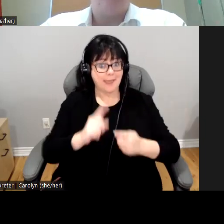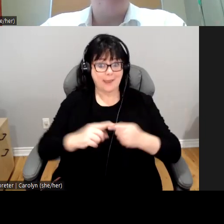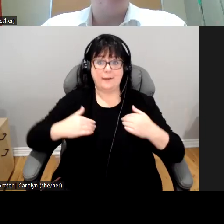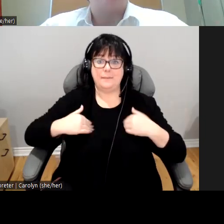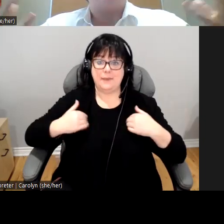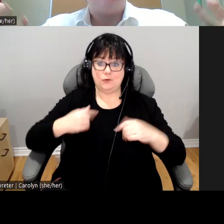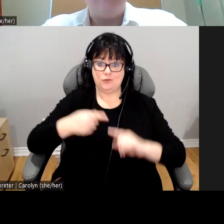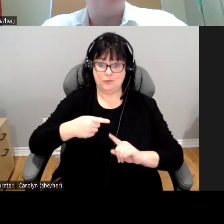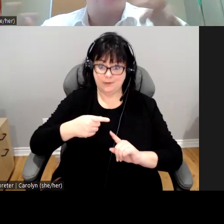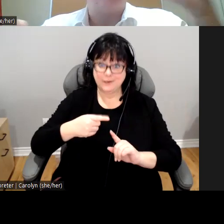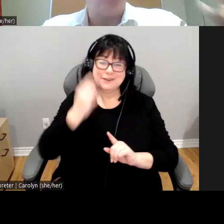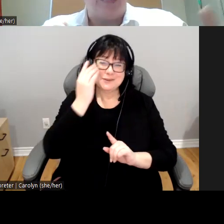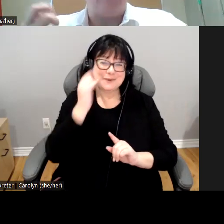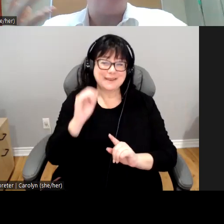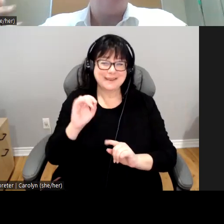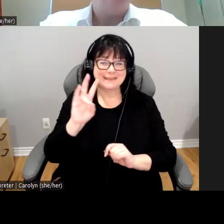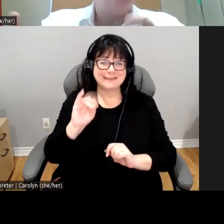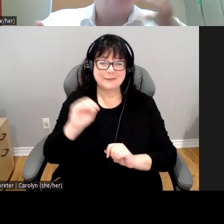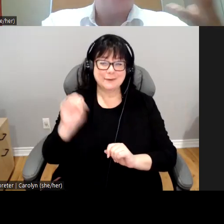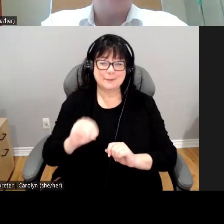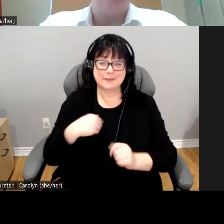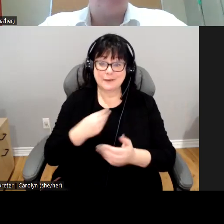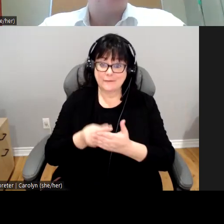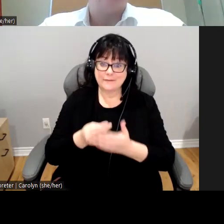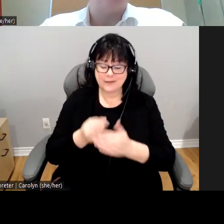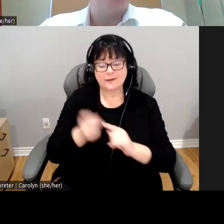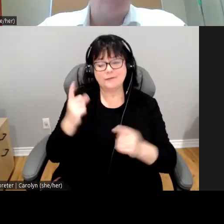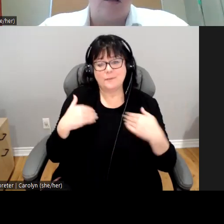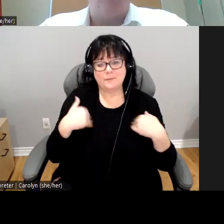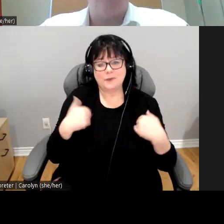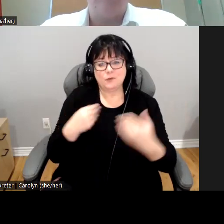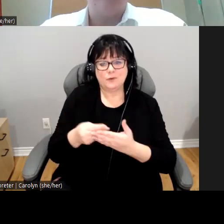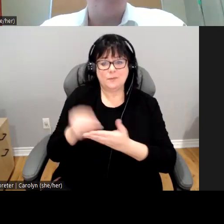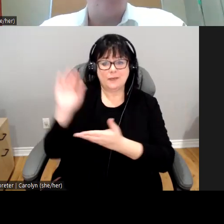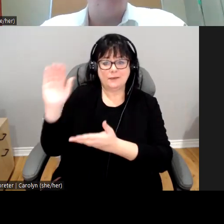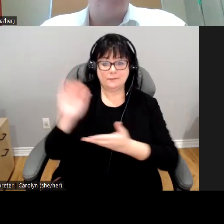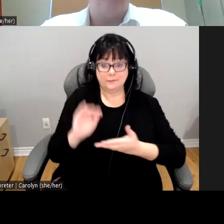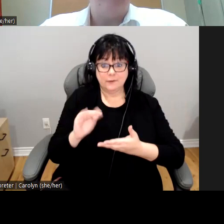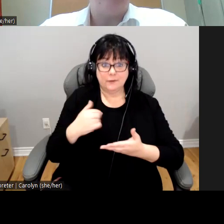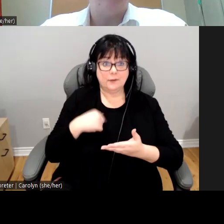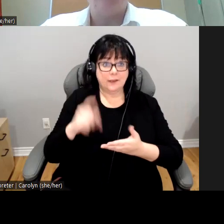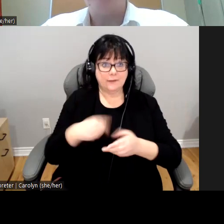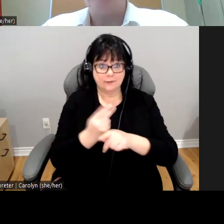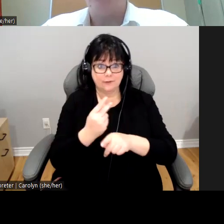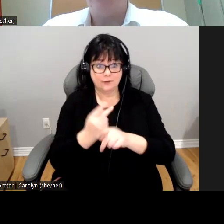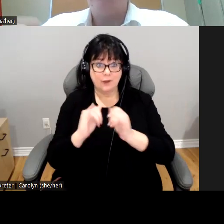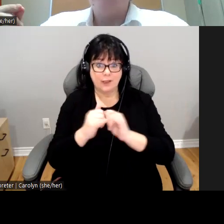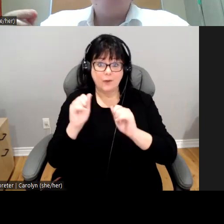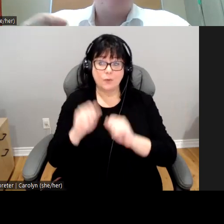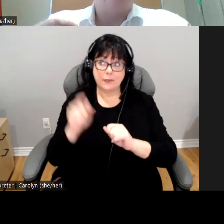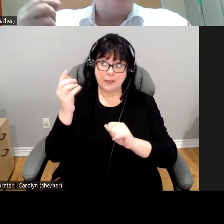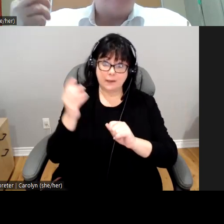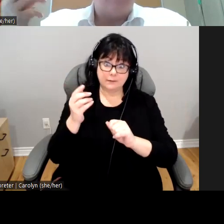coming from the ministry, I need to find ways to turn this into something that's a long-standing program and that's fully